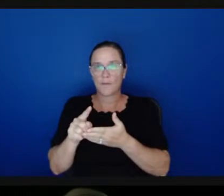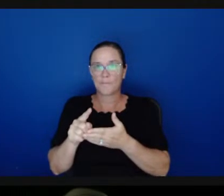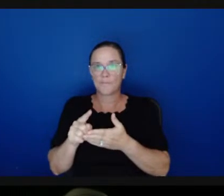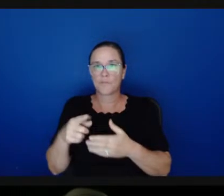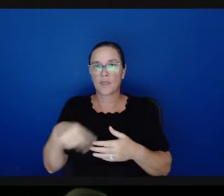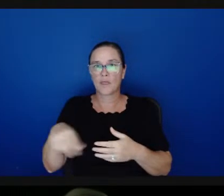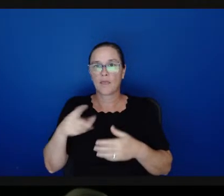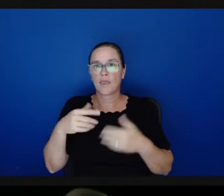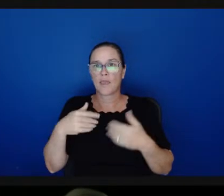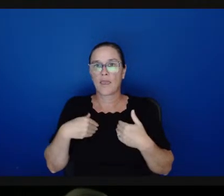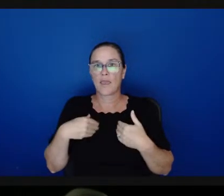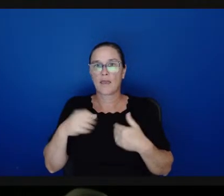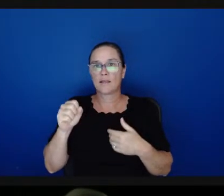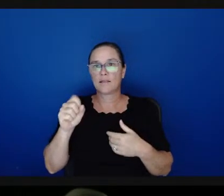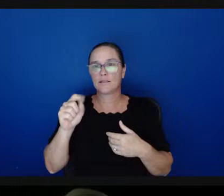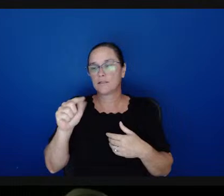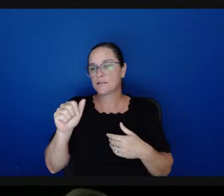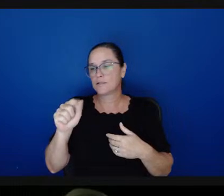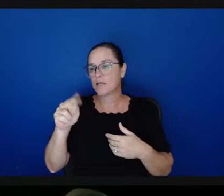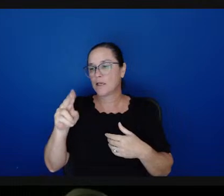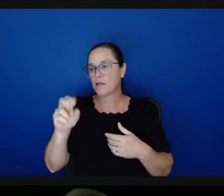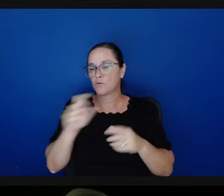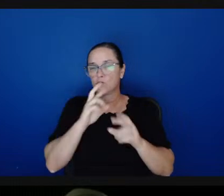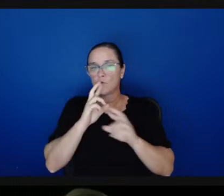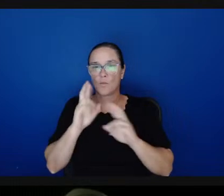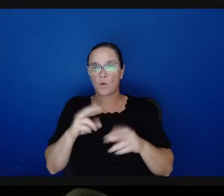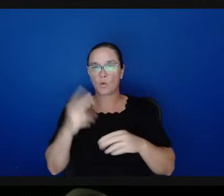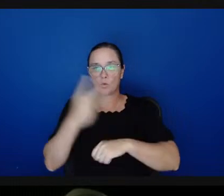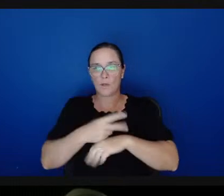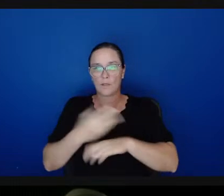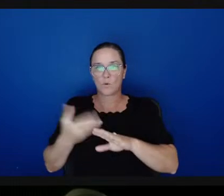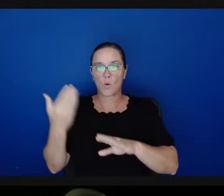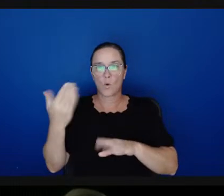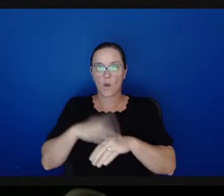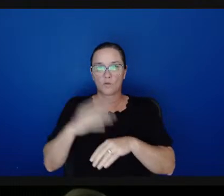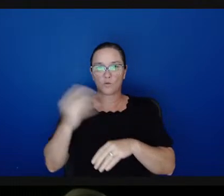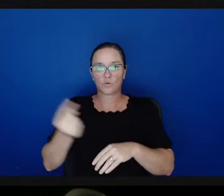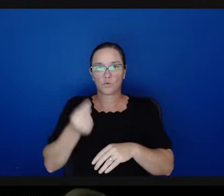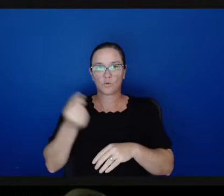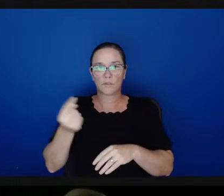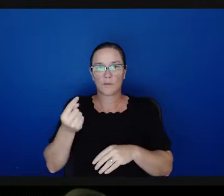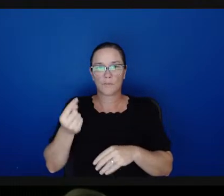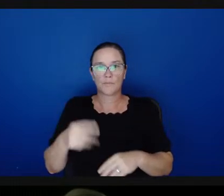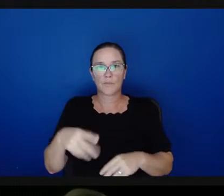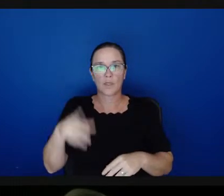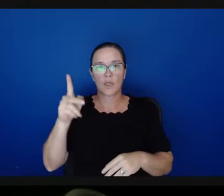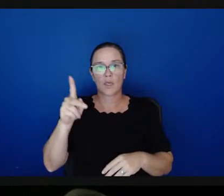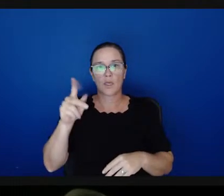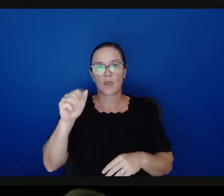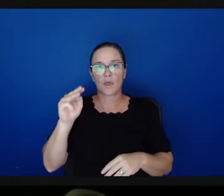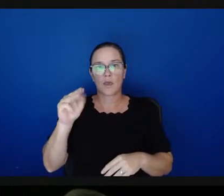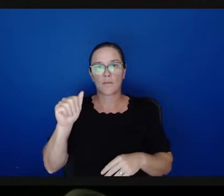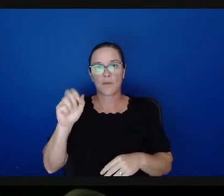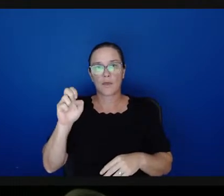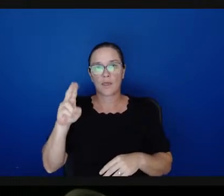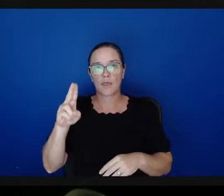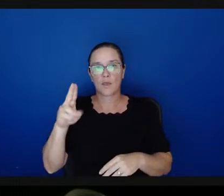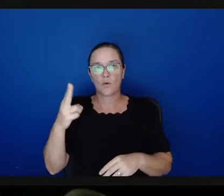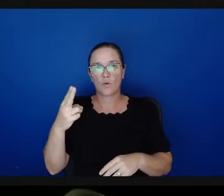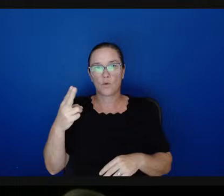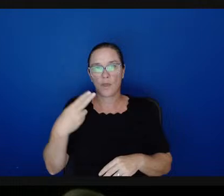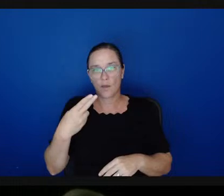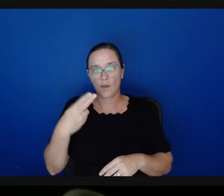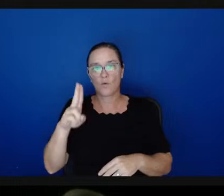report yesterday on 2 days ago on Tuesday on Kamaehua Kanaloa, the volcano formerly known